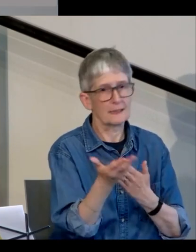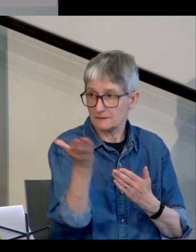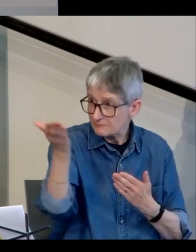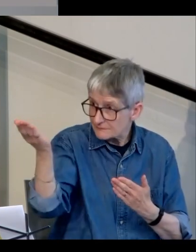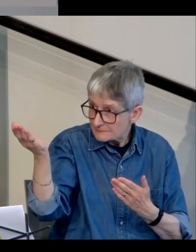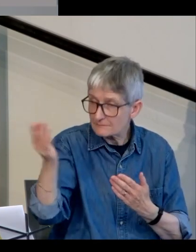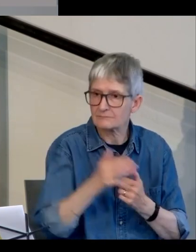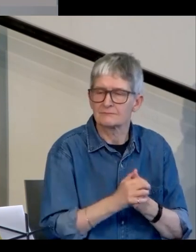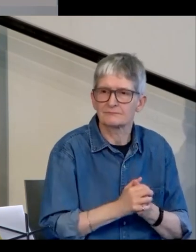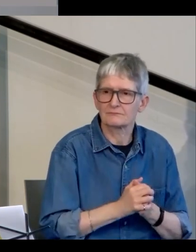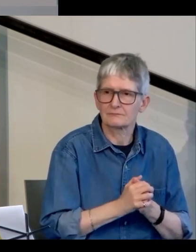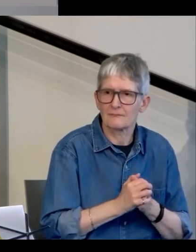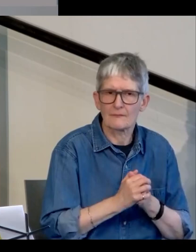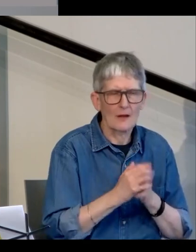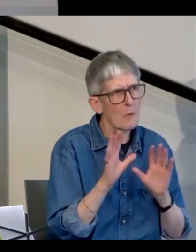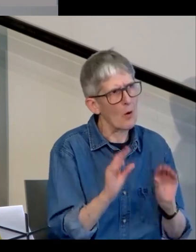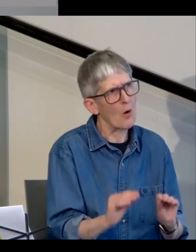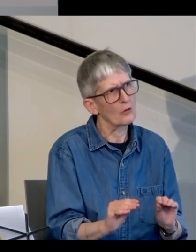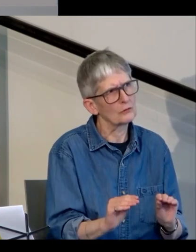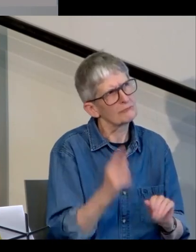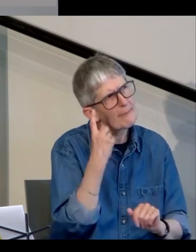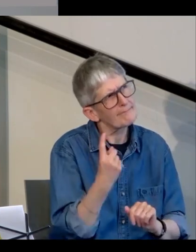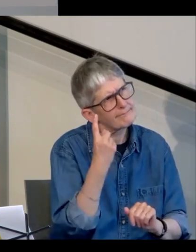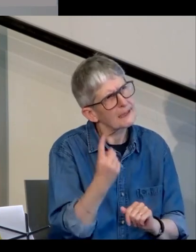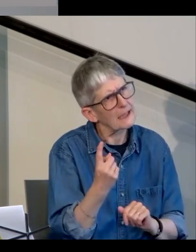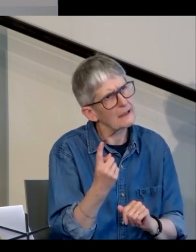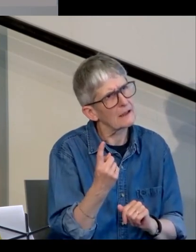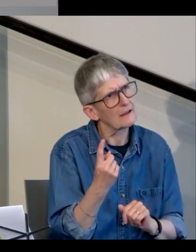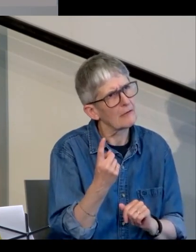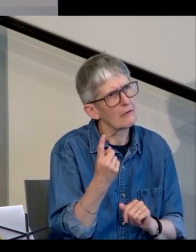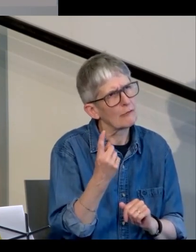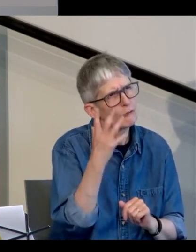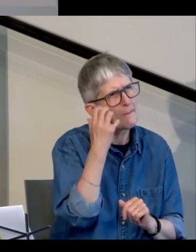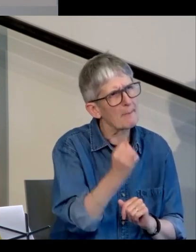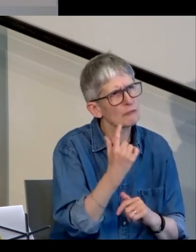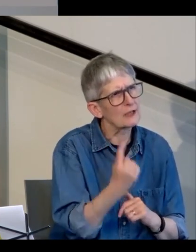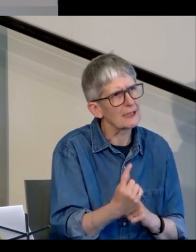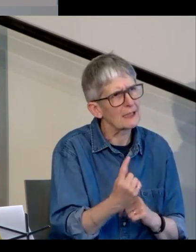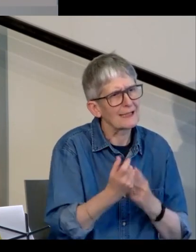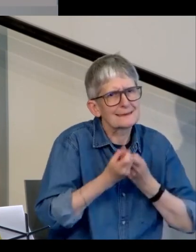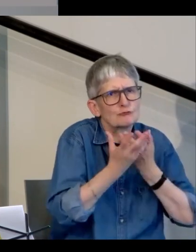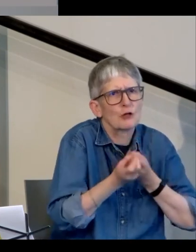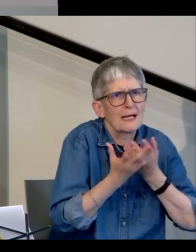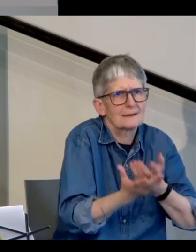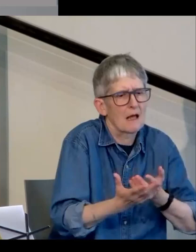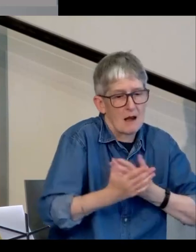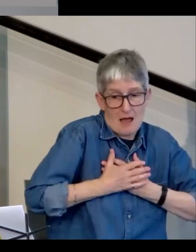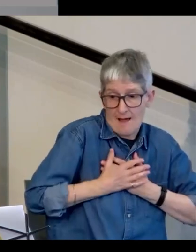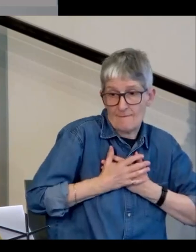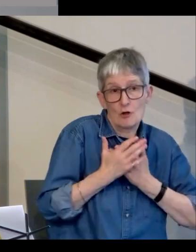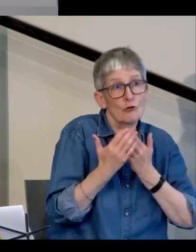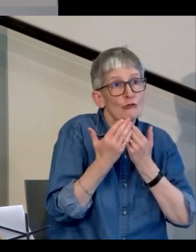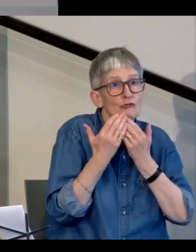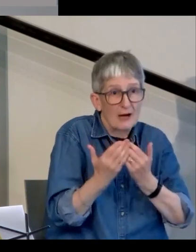later. Pausing, reflecting, recalling and expressing our love and gratitude to